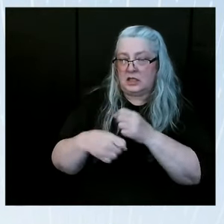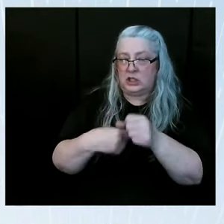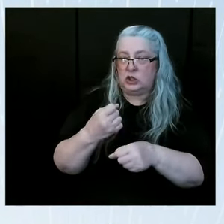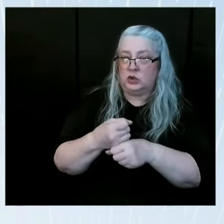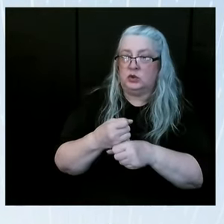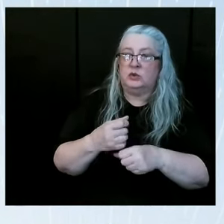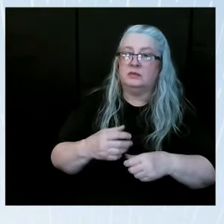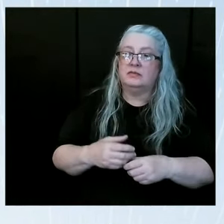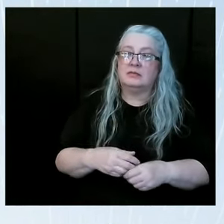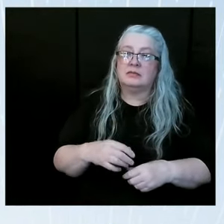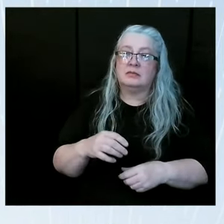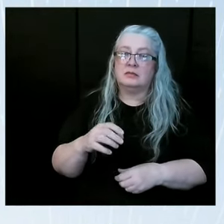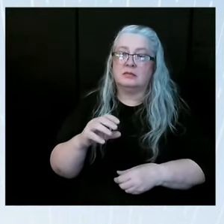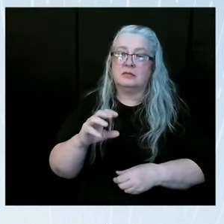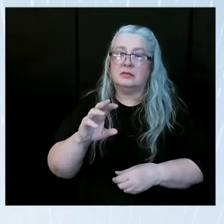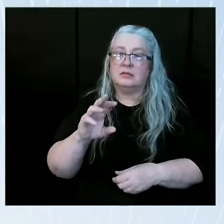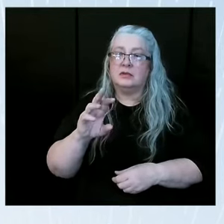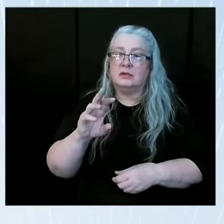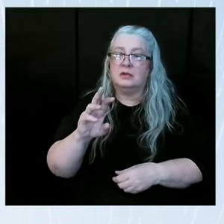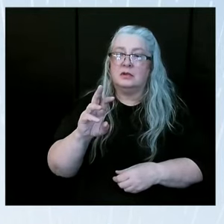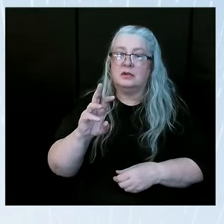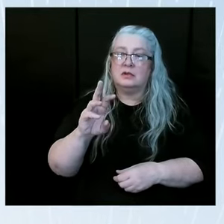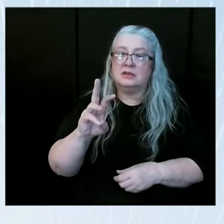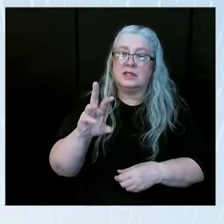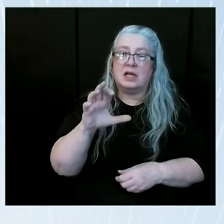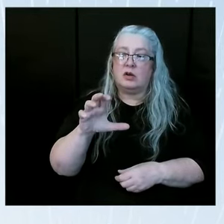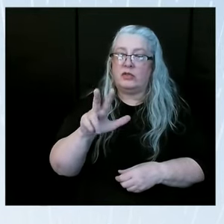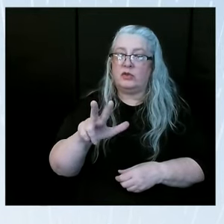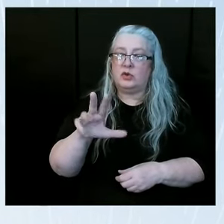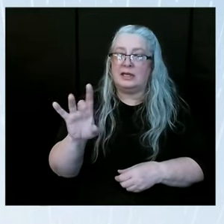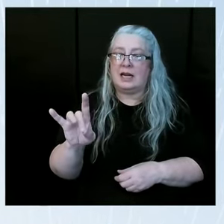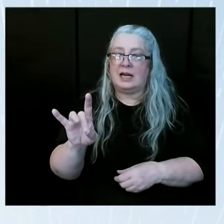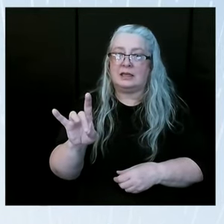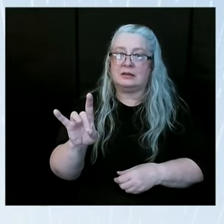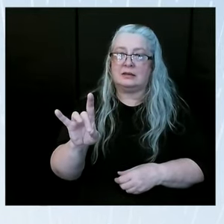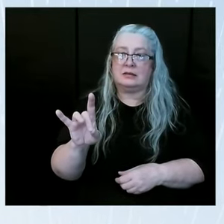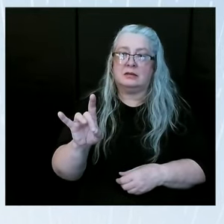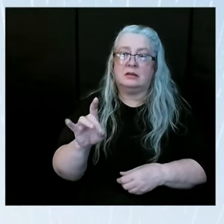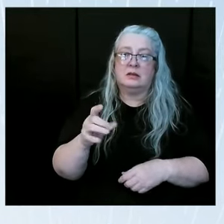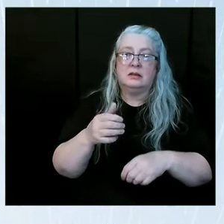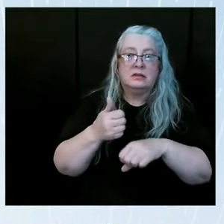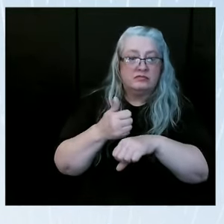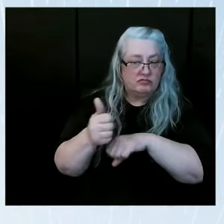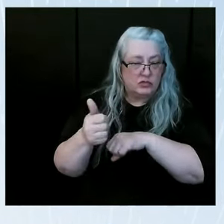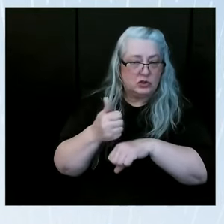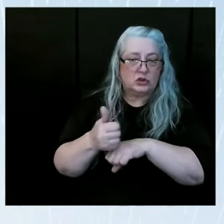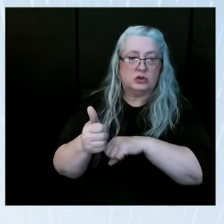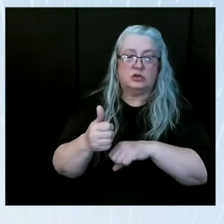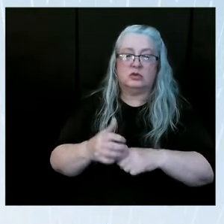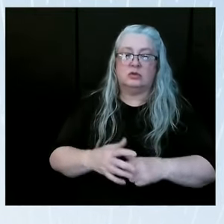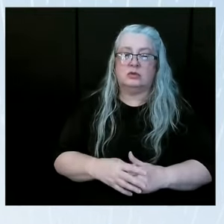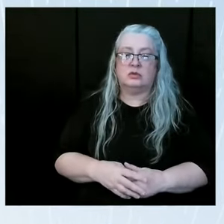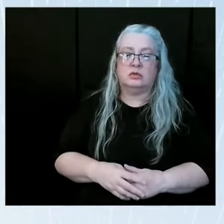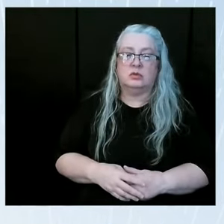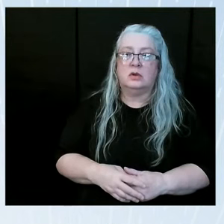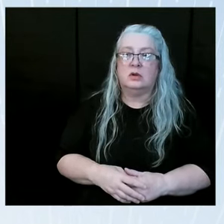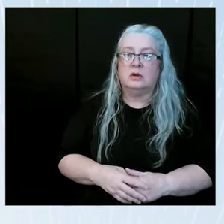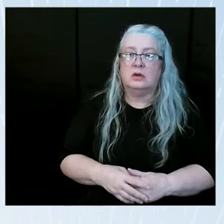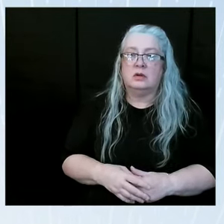the work of the Attorney General, an increase of more than 80% over the prior year. On the subject of our